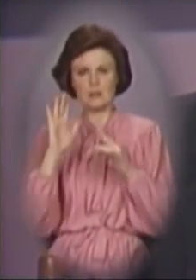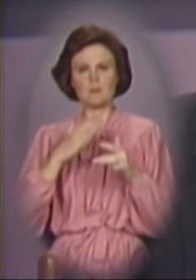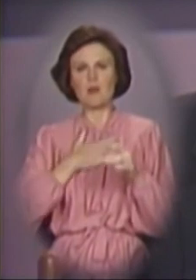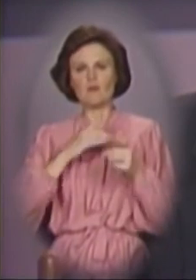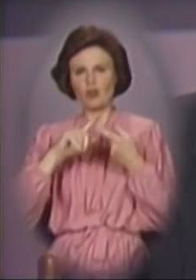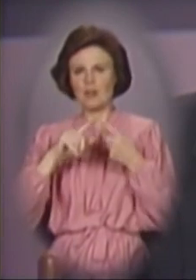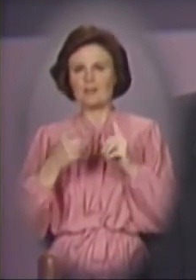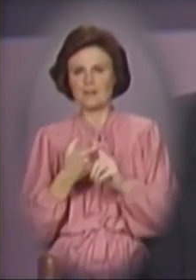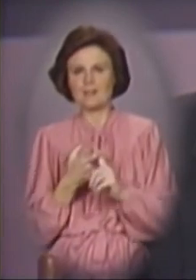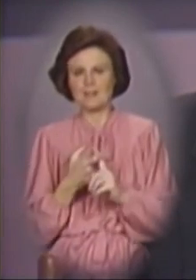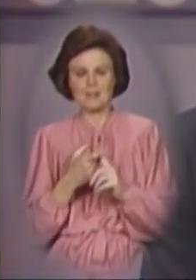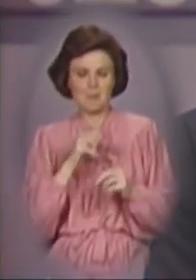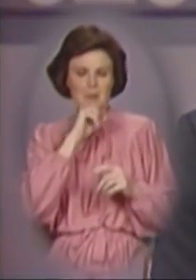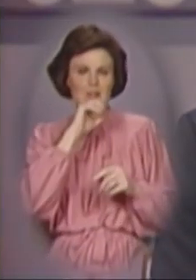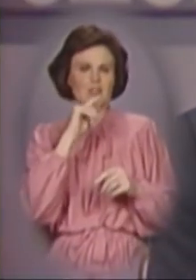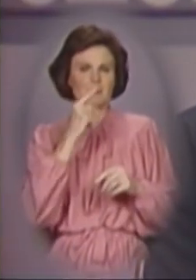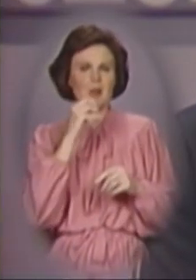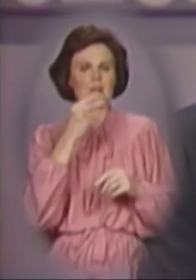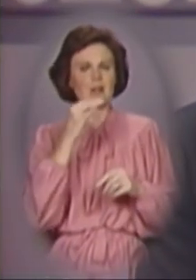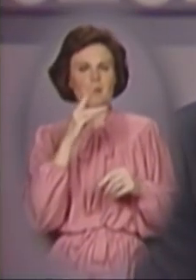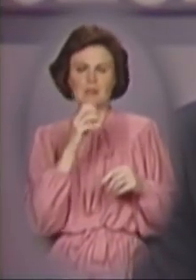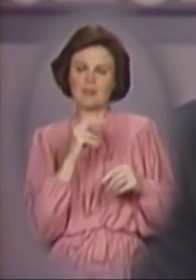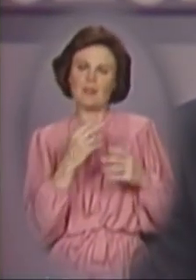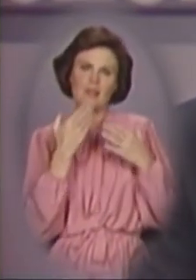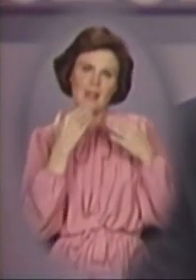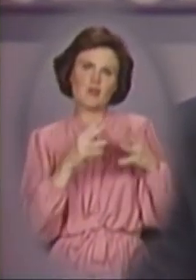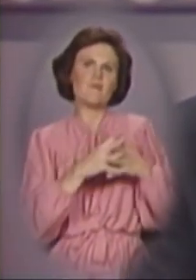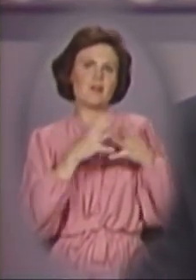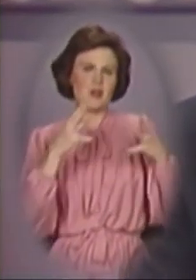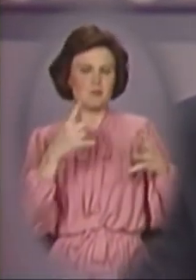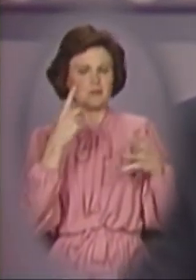friend. Bishop Thomas Gumbleton, thank you so